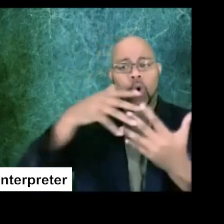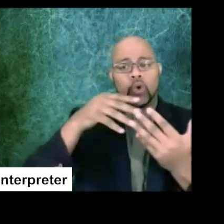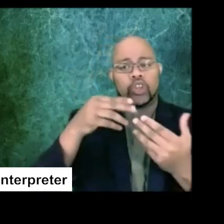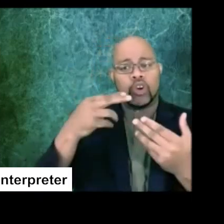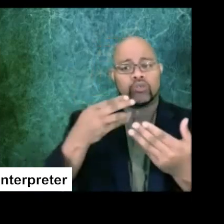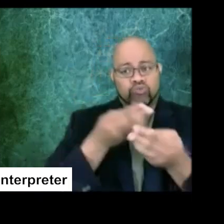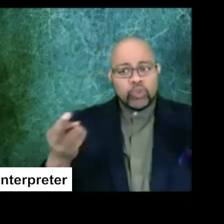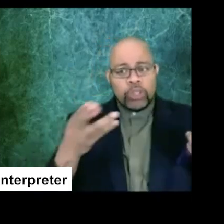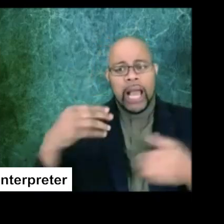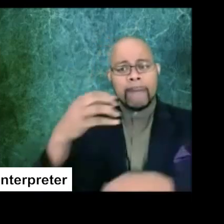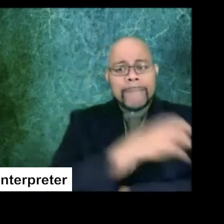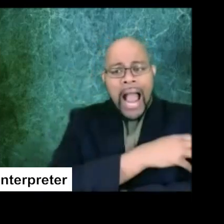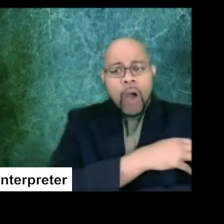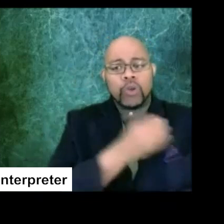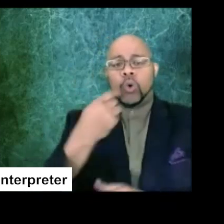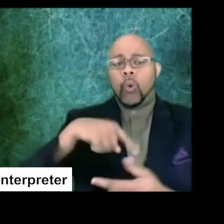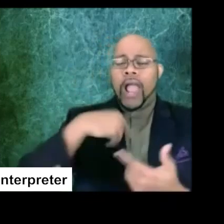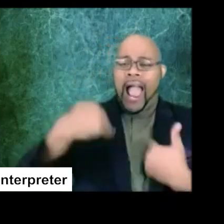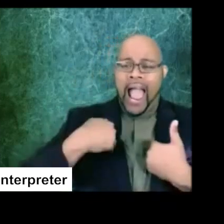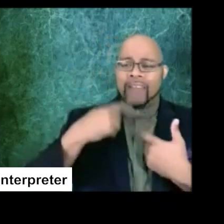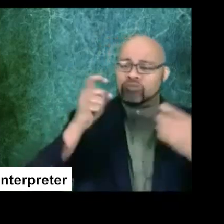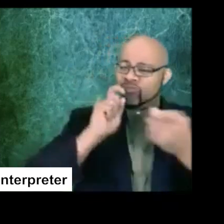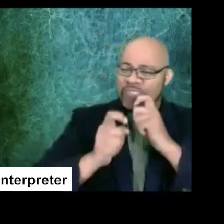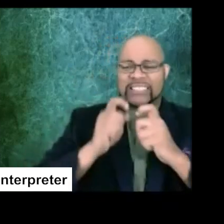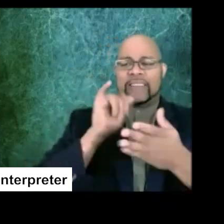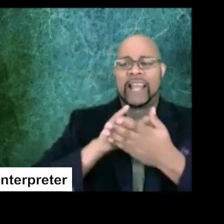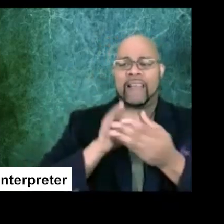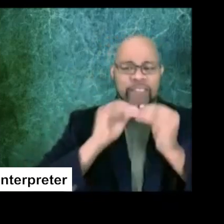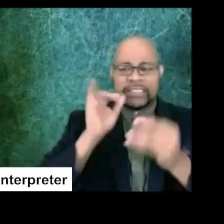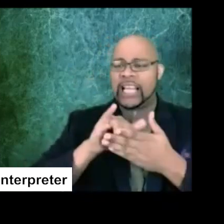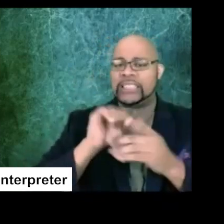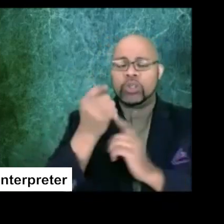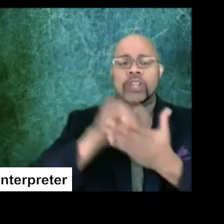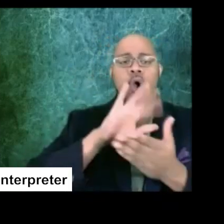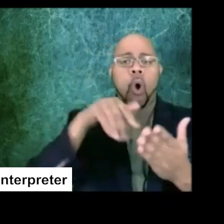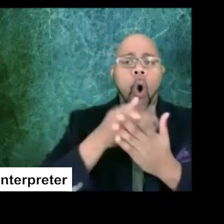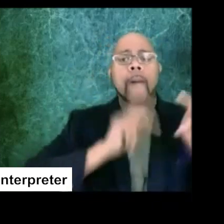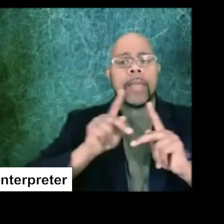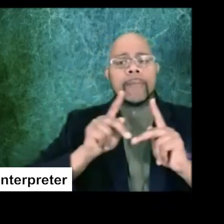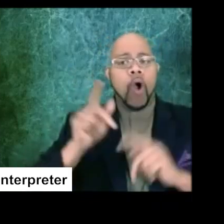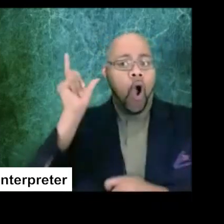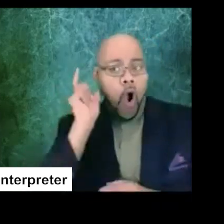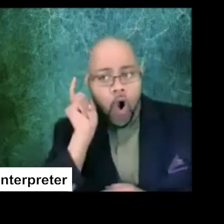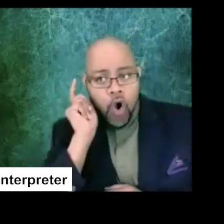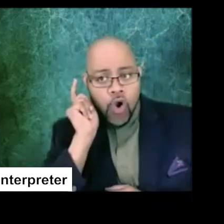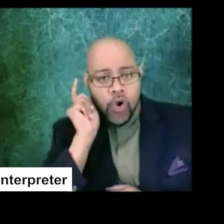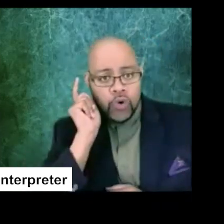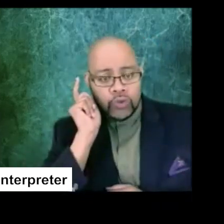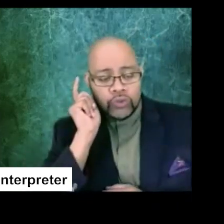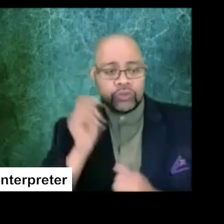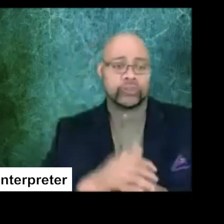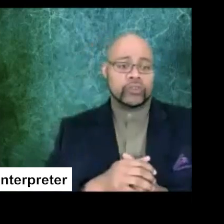power. So we have to rectify the situation so that all people are heard.